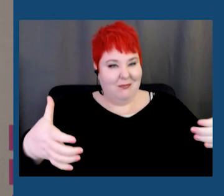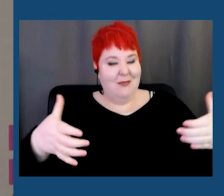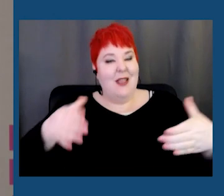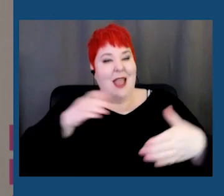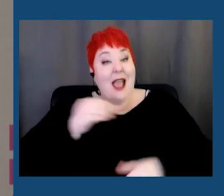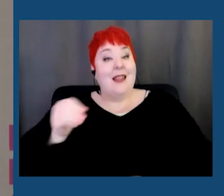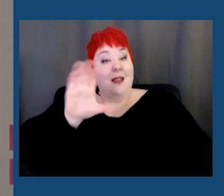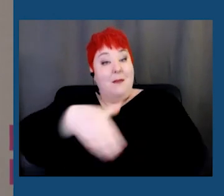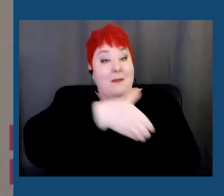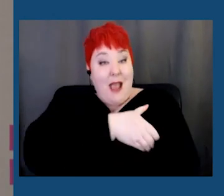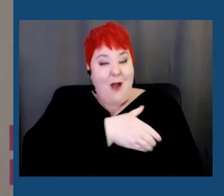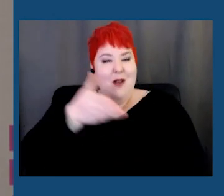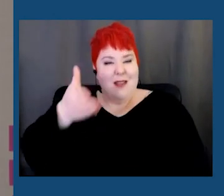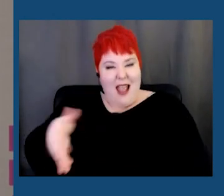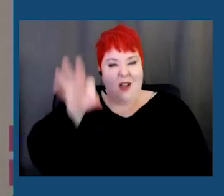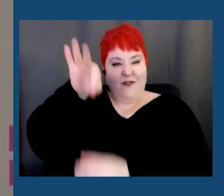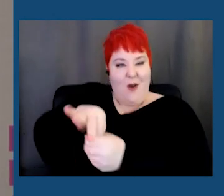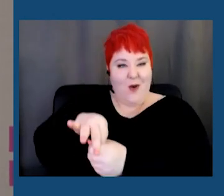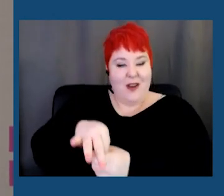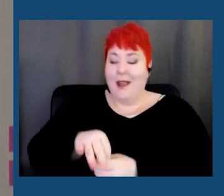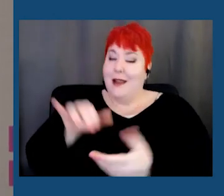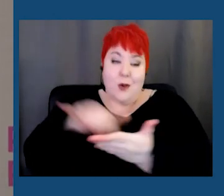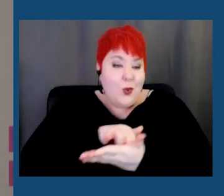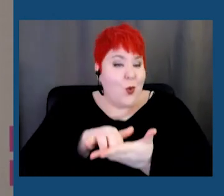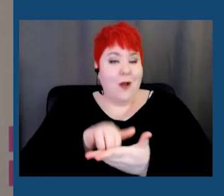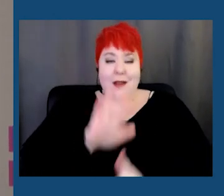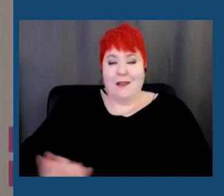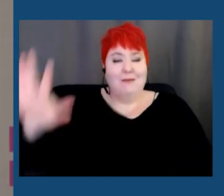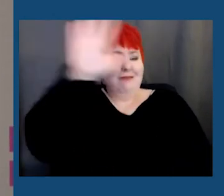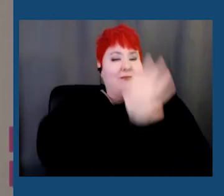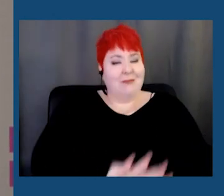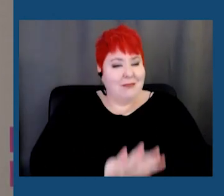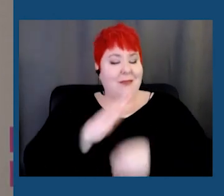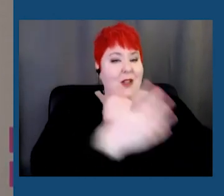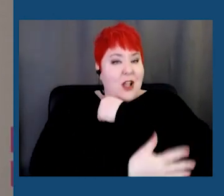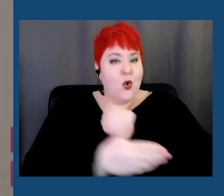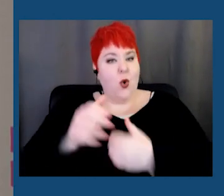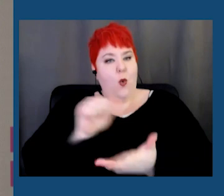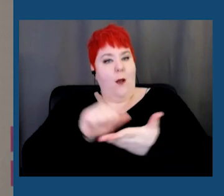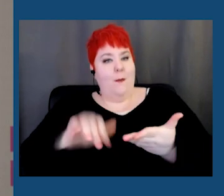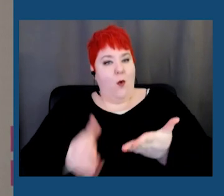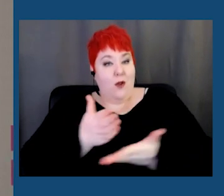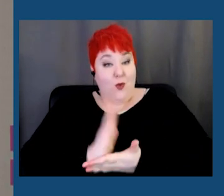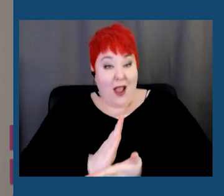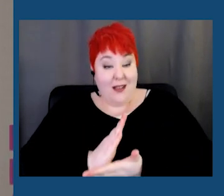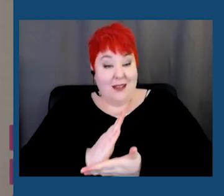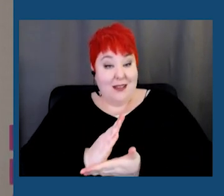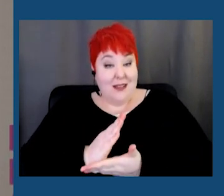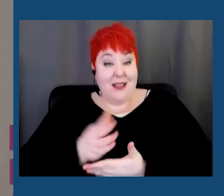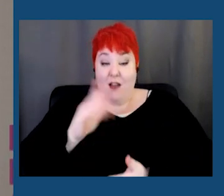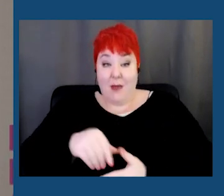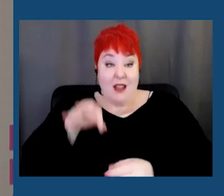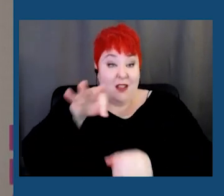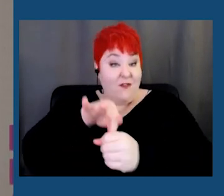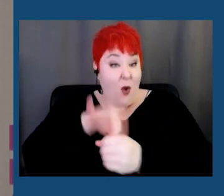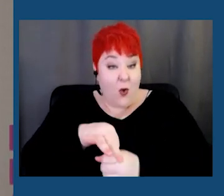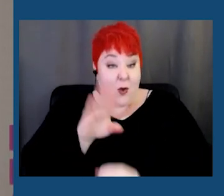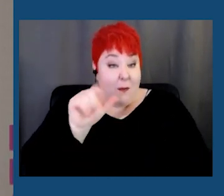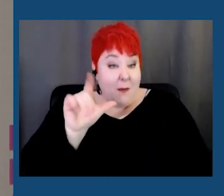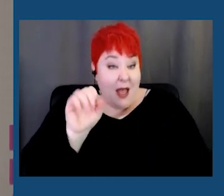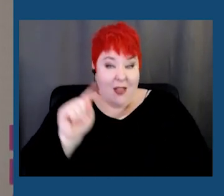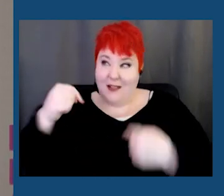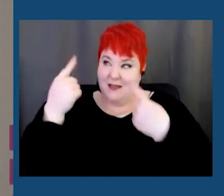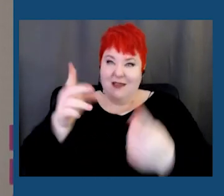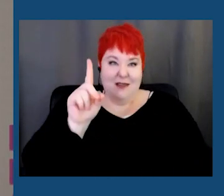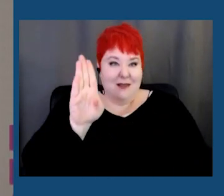In places like New York and every other place where abortion rights have been on the ballot since the Dobbs decision,